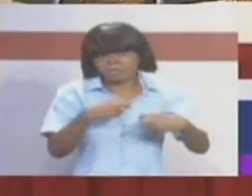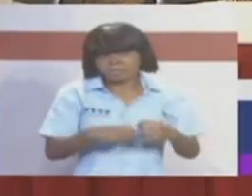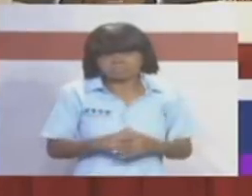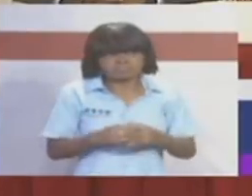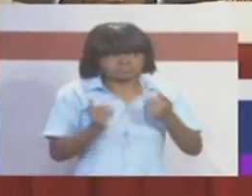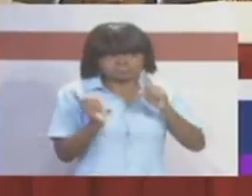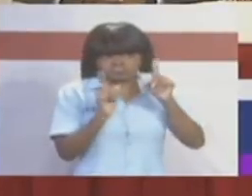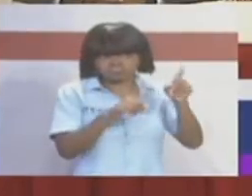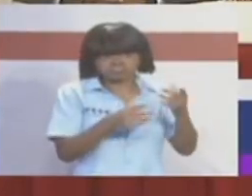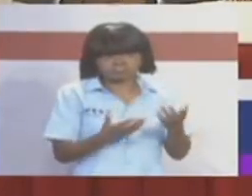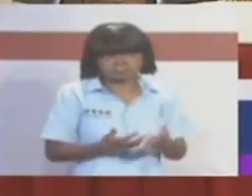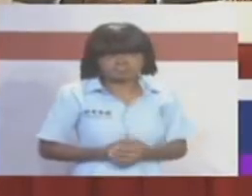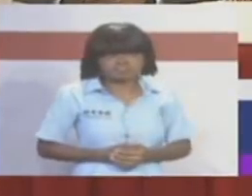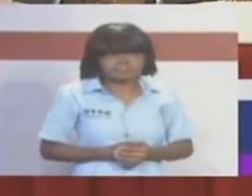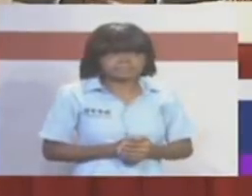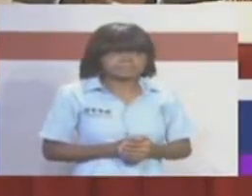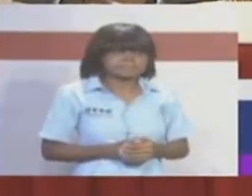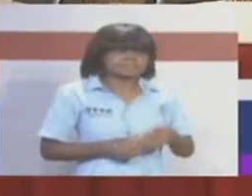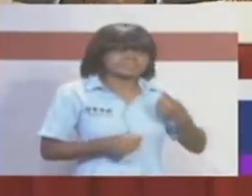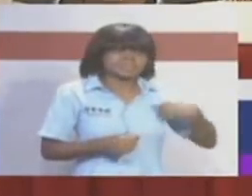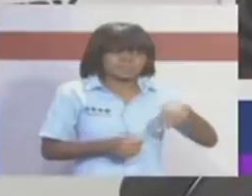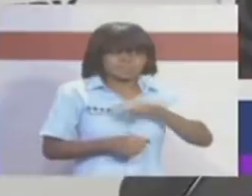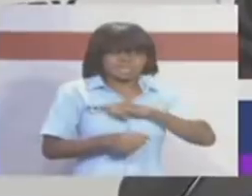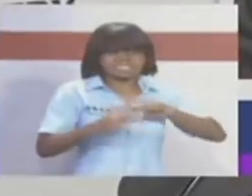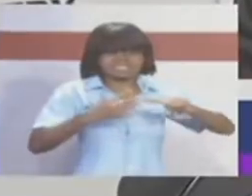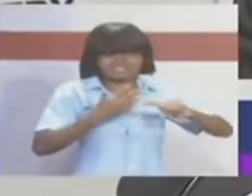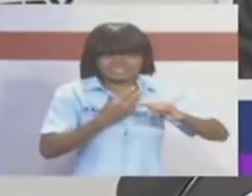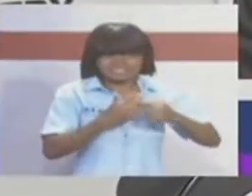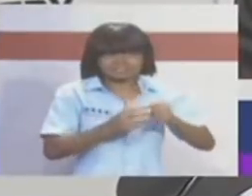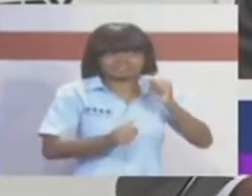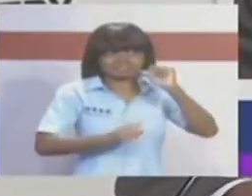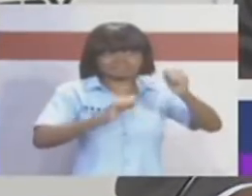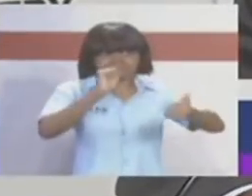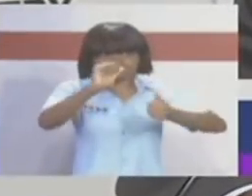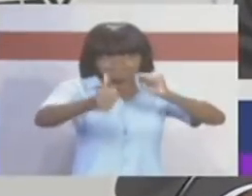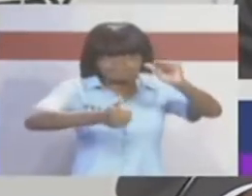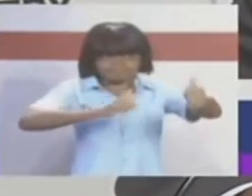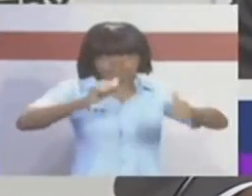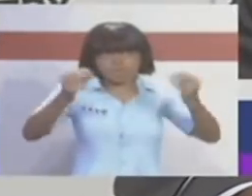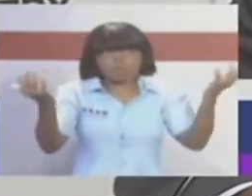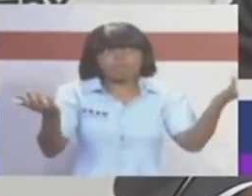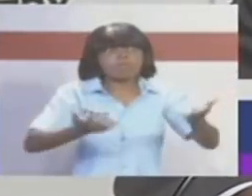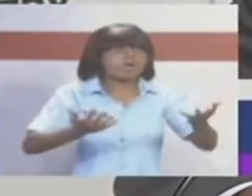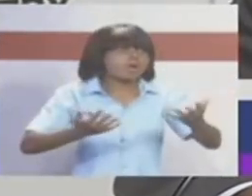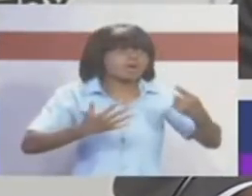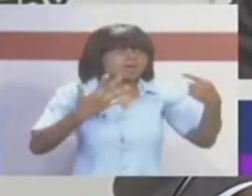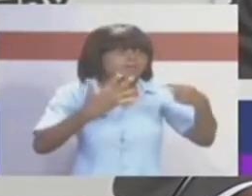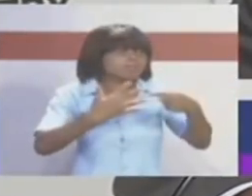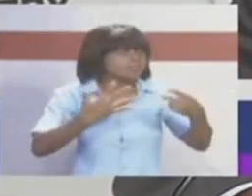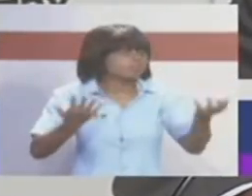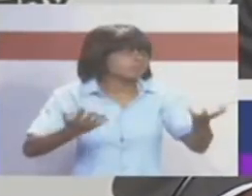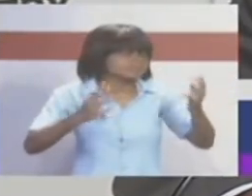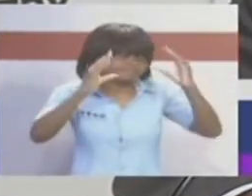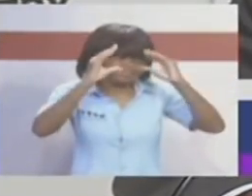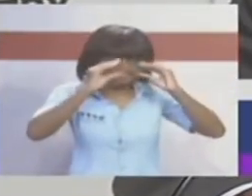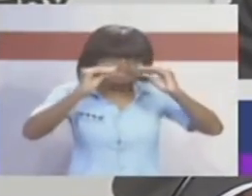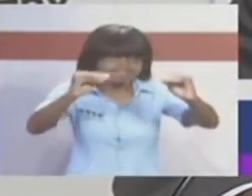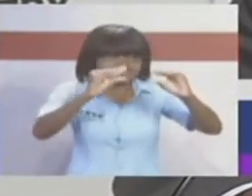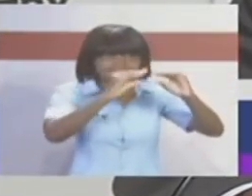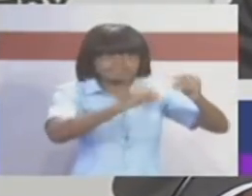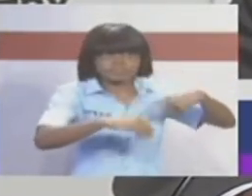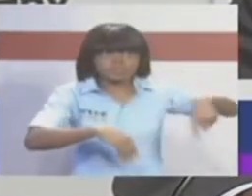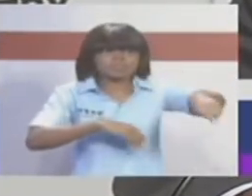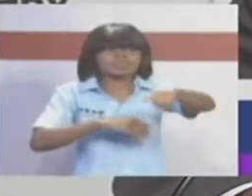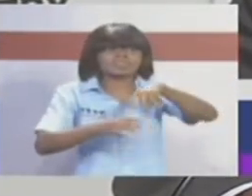in place. And one of the measures that we had put in place is we were educating the healthcare personnel that were involved